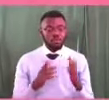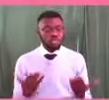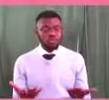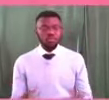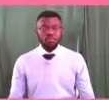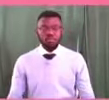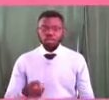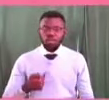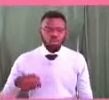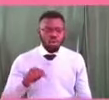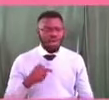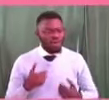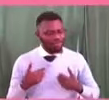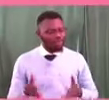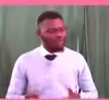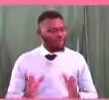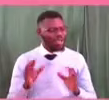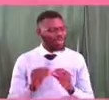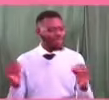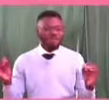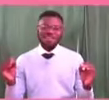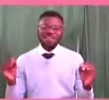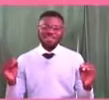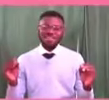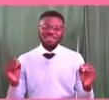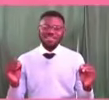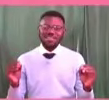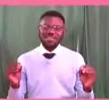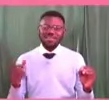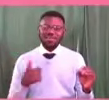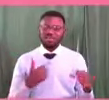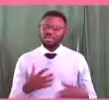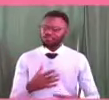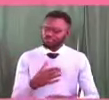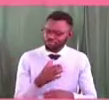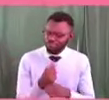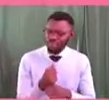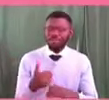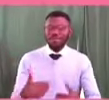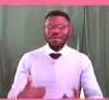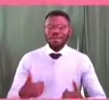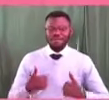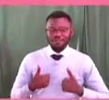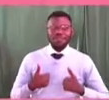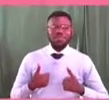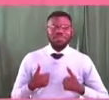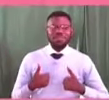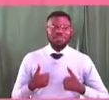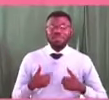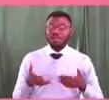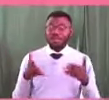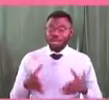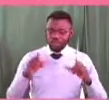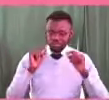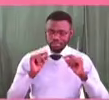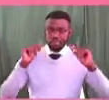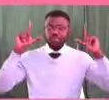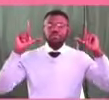we have a long way to go. I am very confident that with the awakening